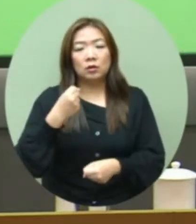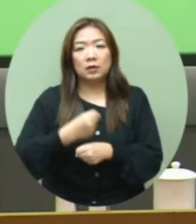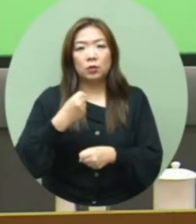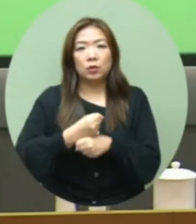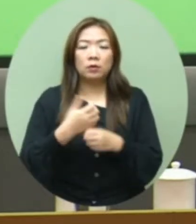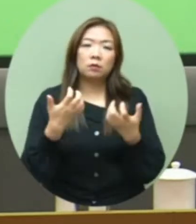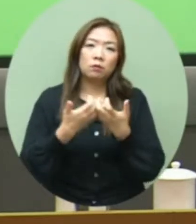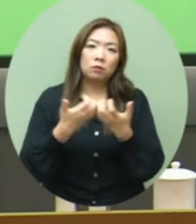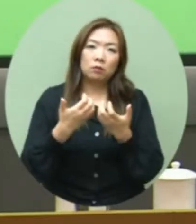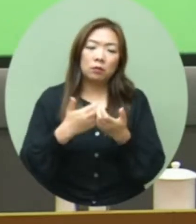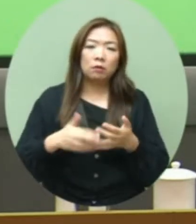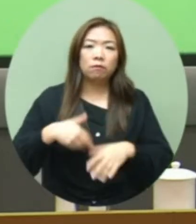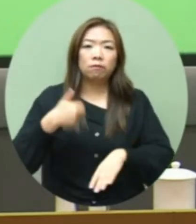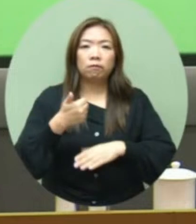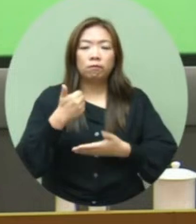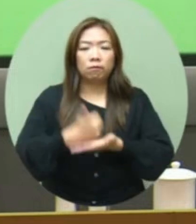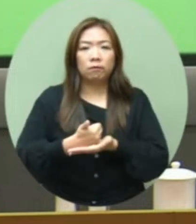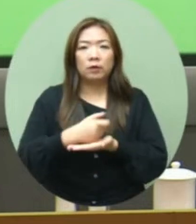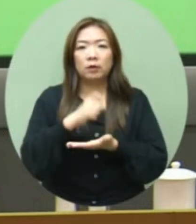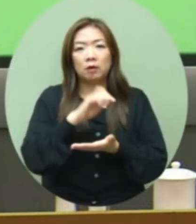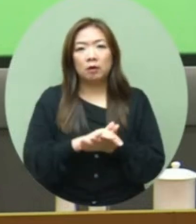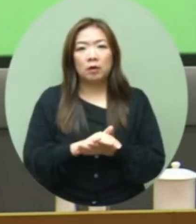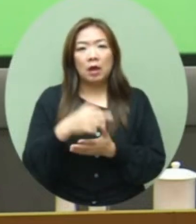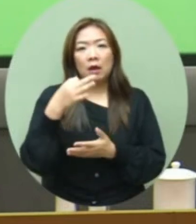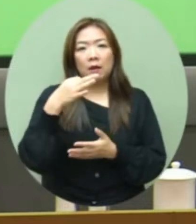350 operators of wine